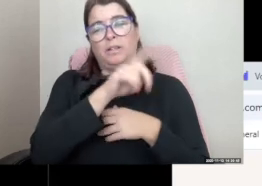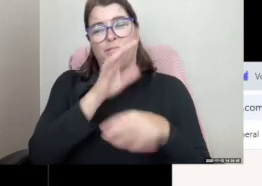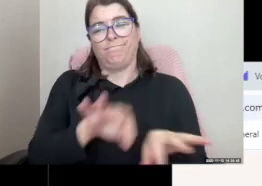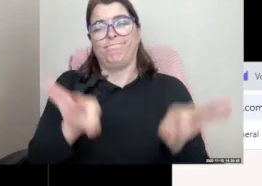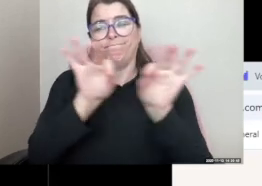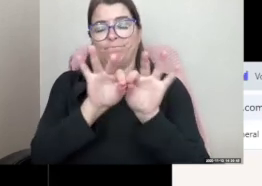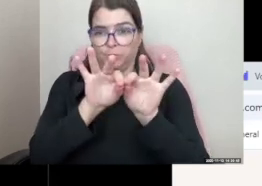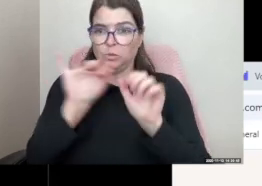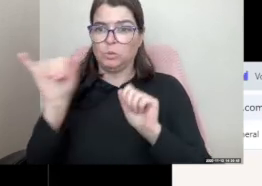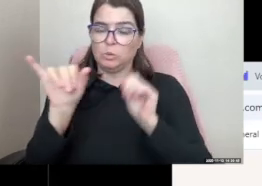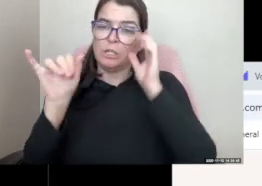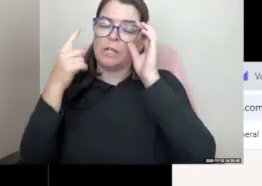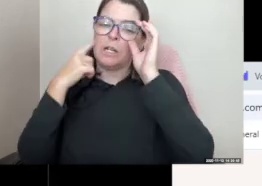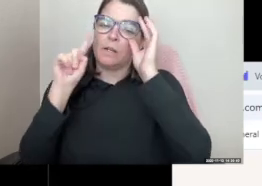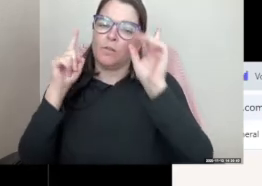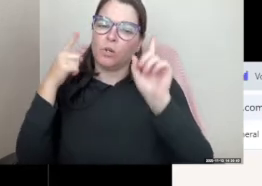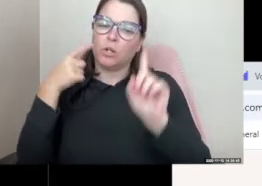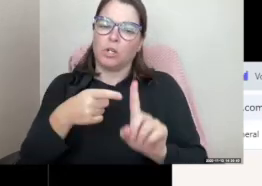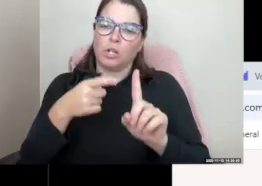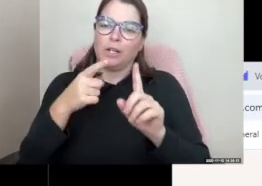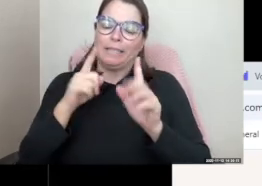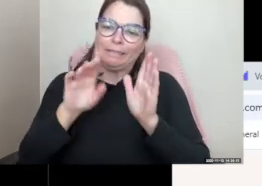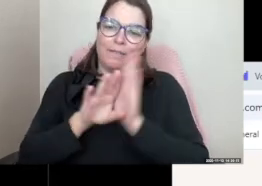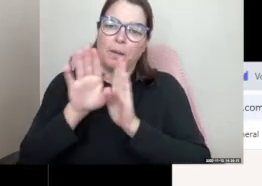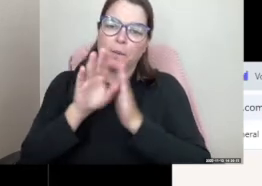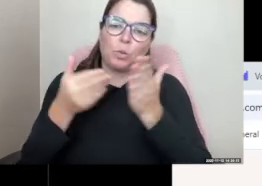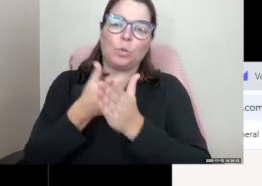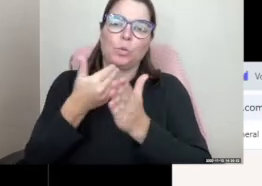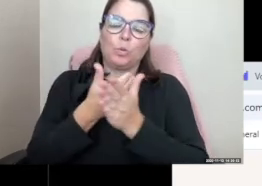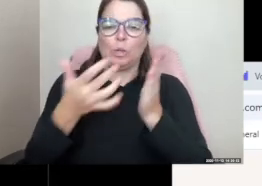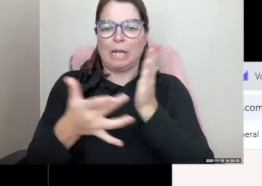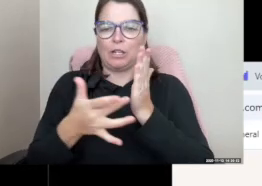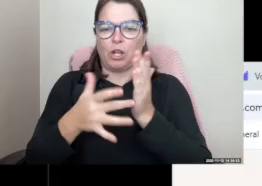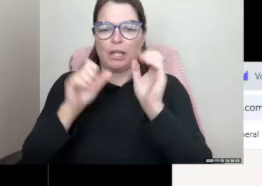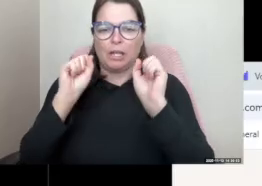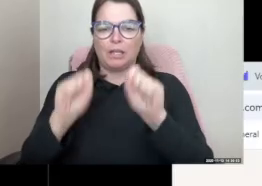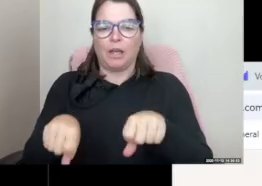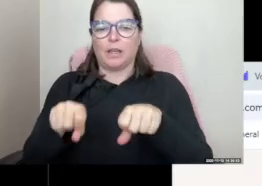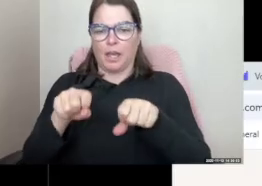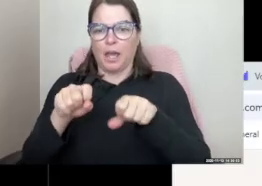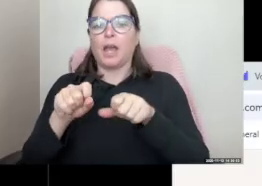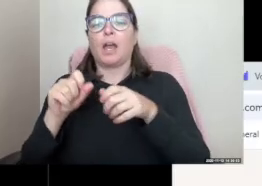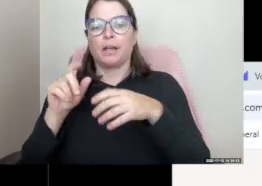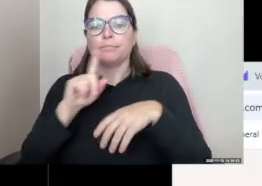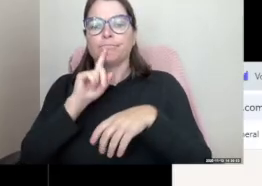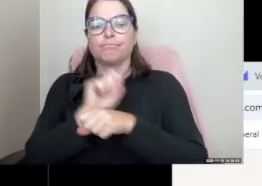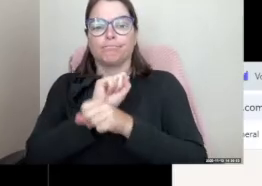HVIP and programs that receive annual funding, but these less frequently funded programs